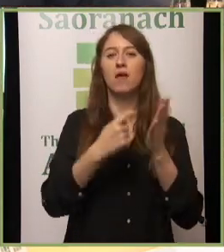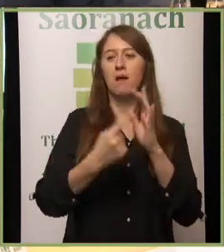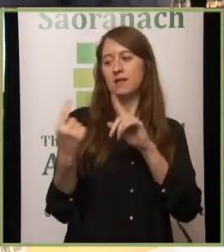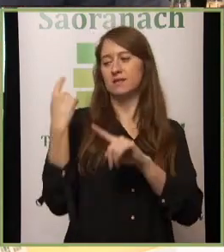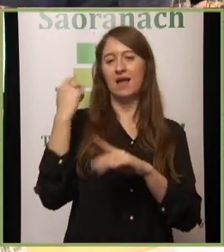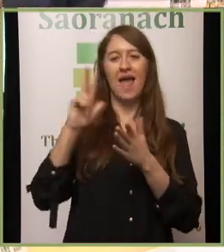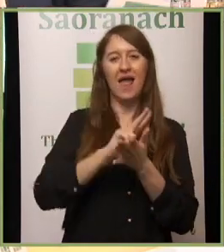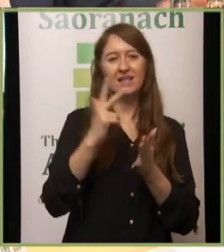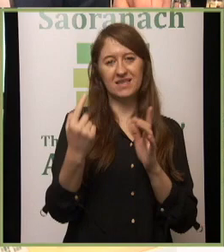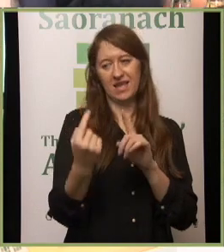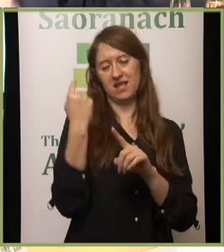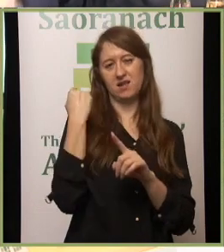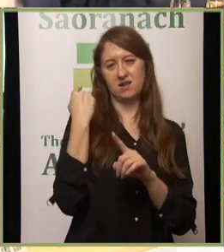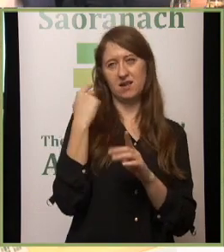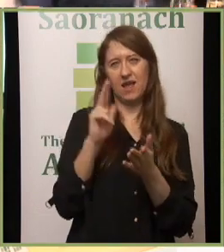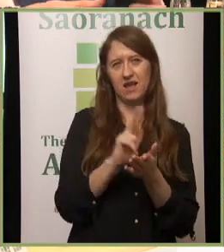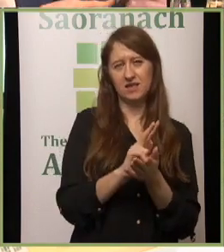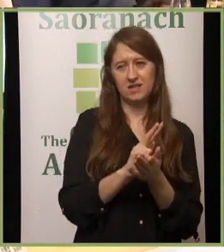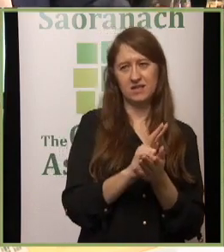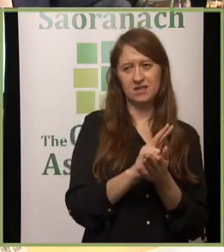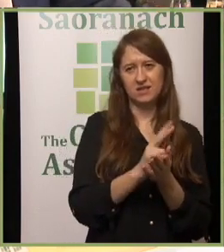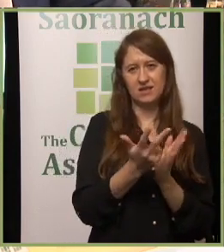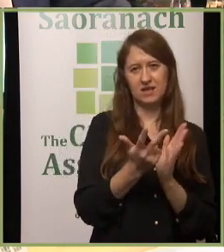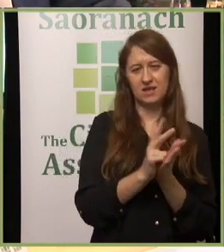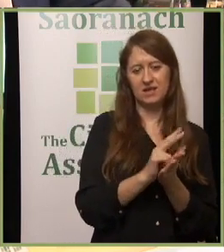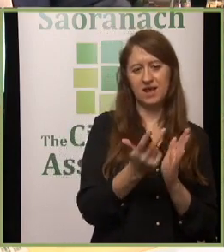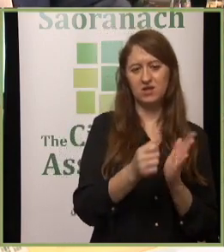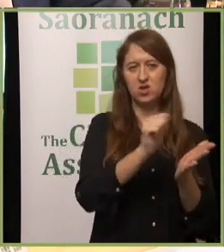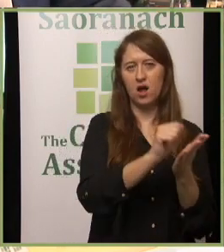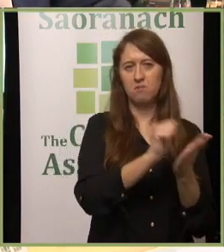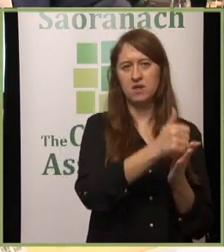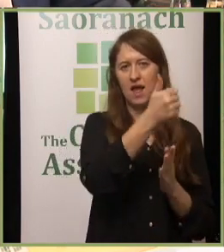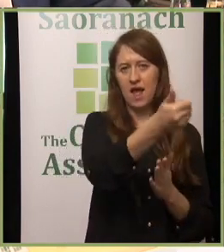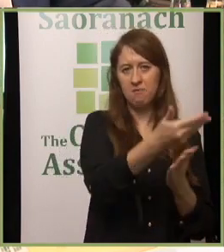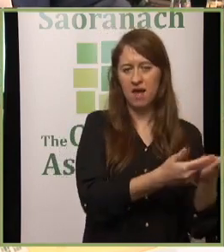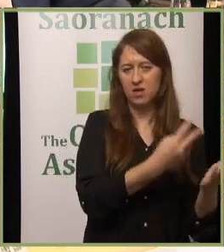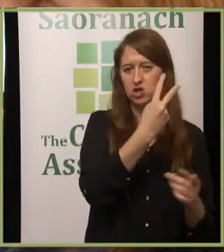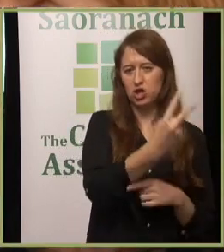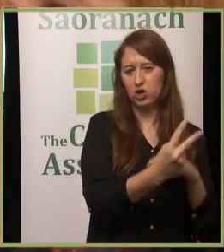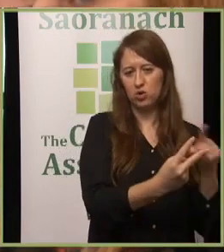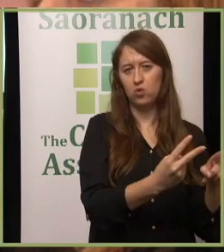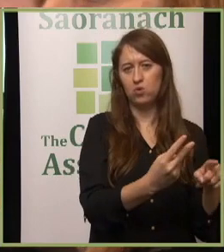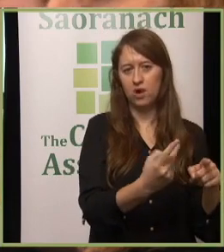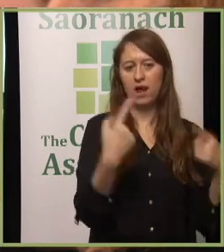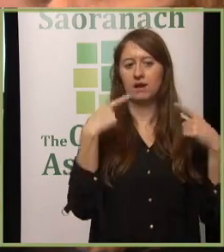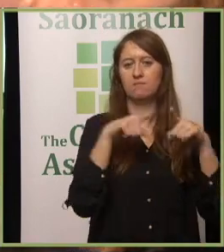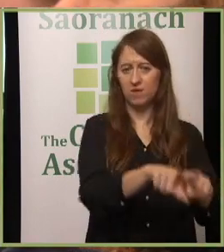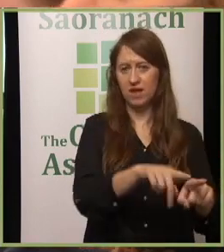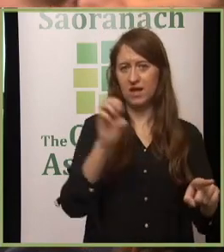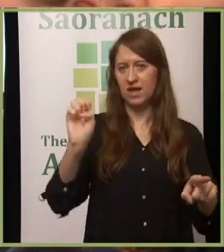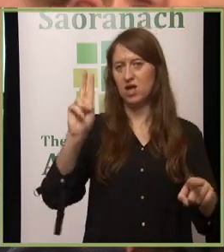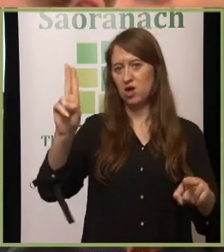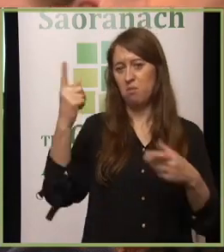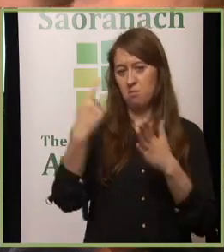18 on document A, page 2, in line with the EU policy. Okay, that's fair enough, yeah. Is